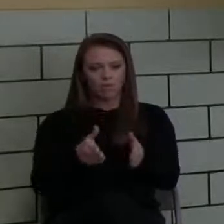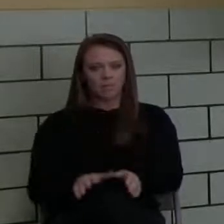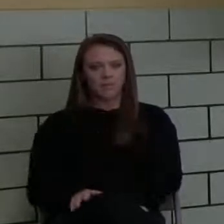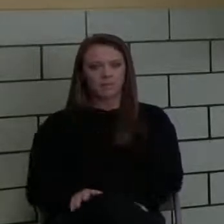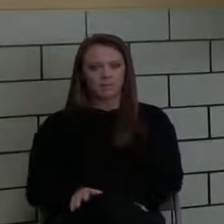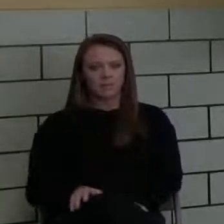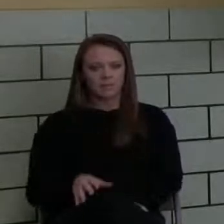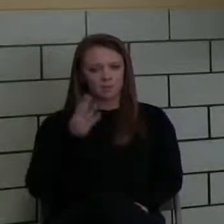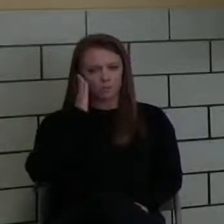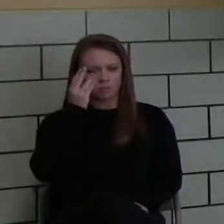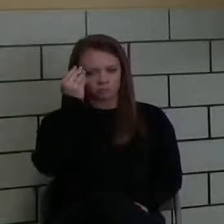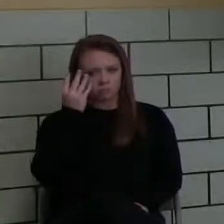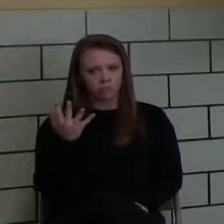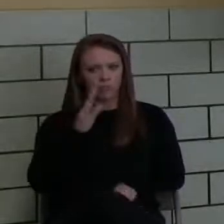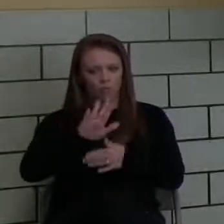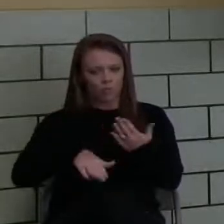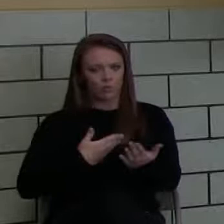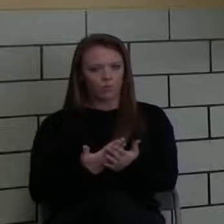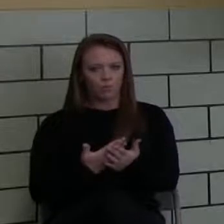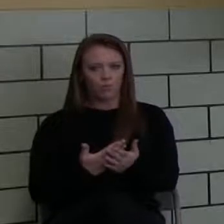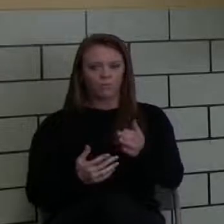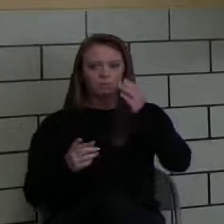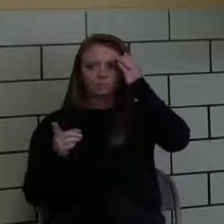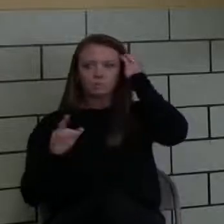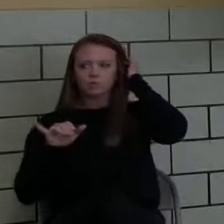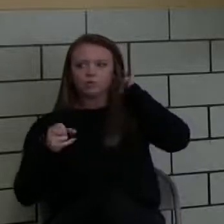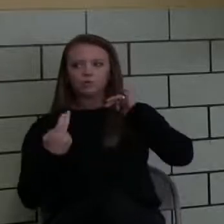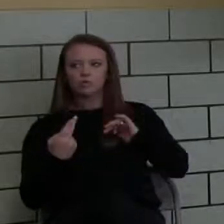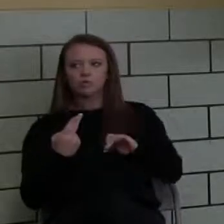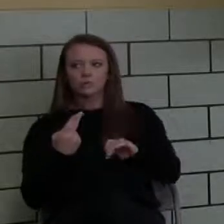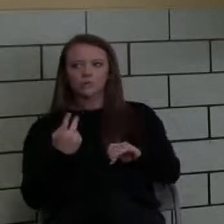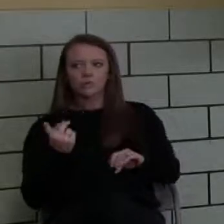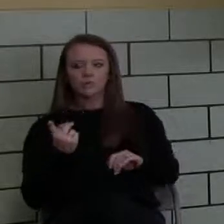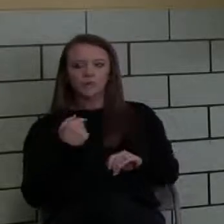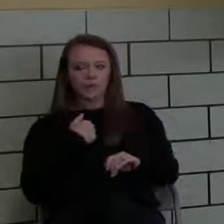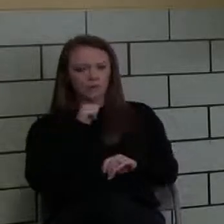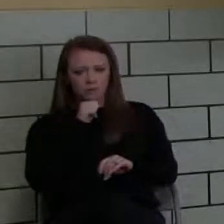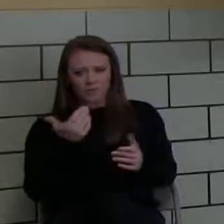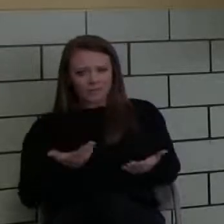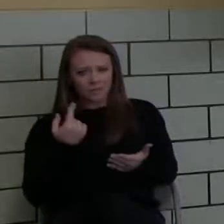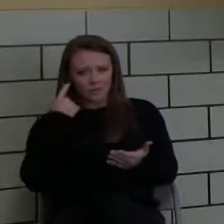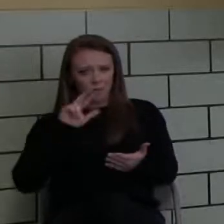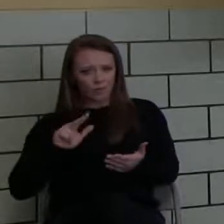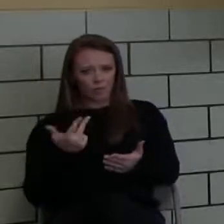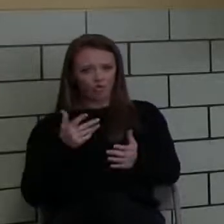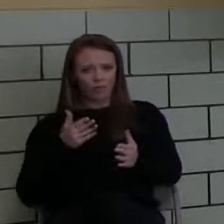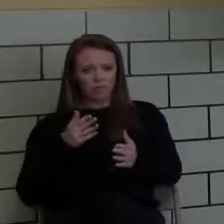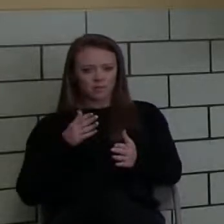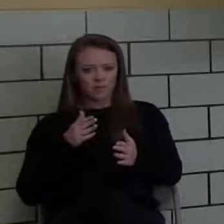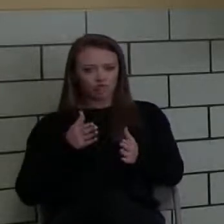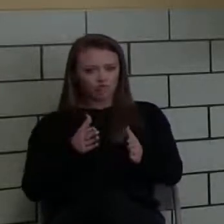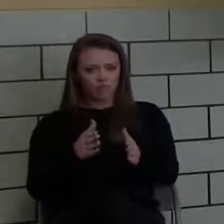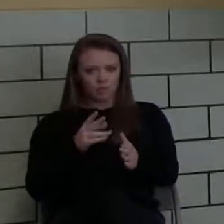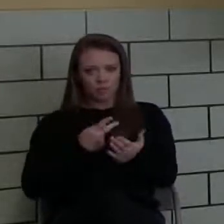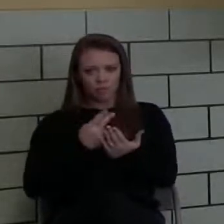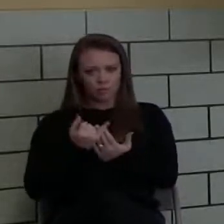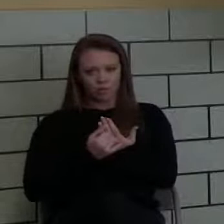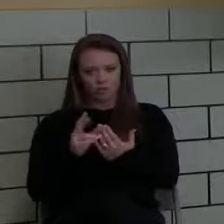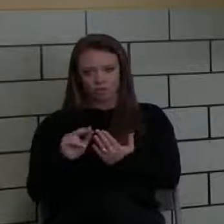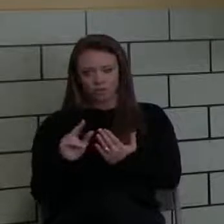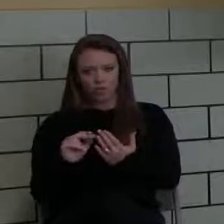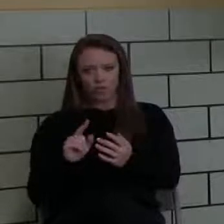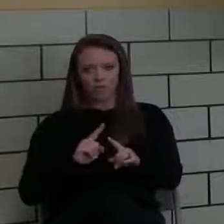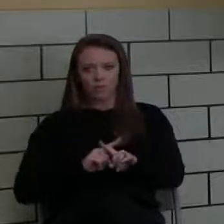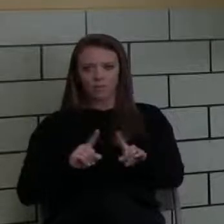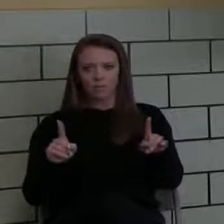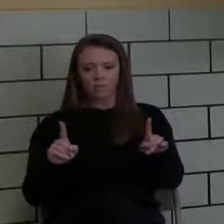think this is gonna be, I remember I wasn't here for the 3rd Street project, but I was here for the 2nd Street, Streetscape. And this is gonna be a